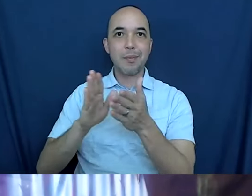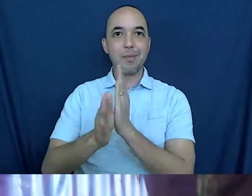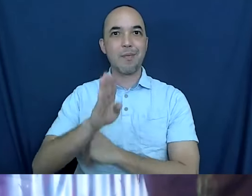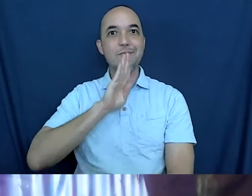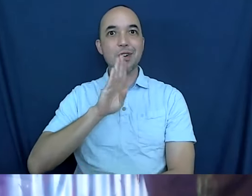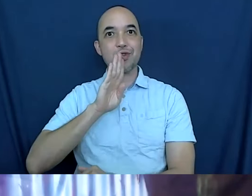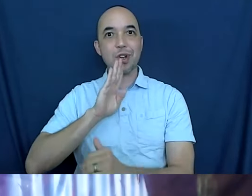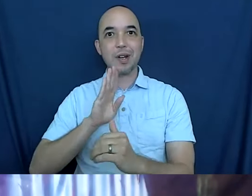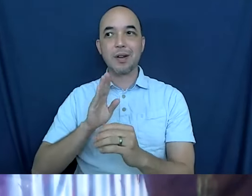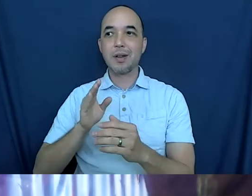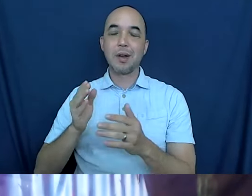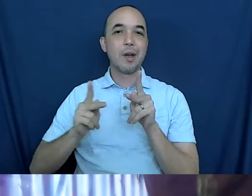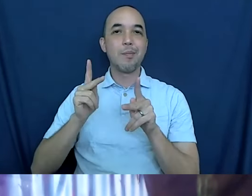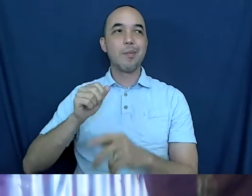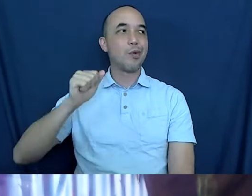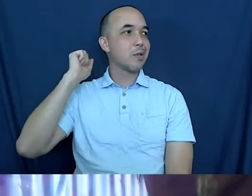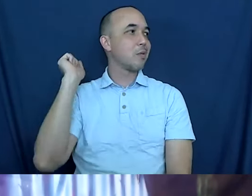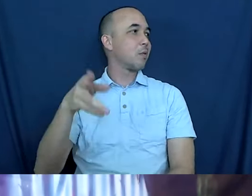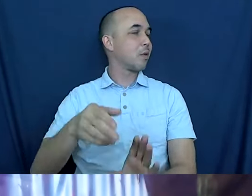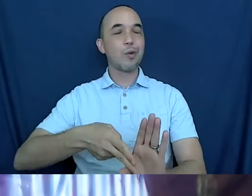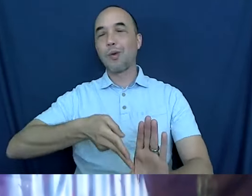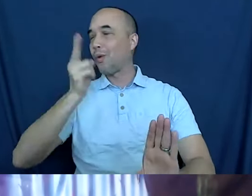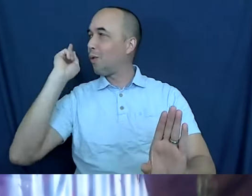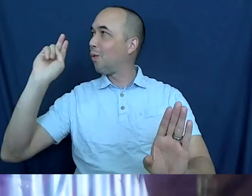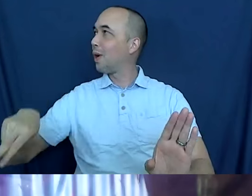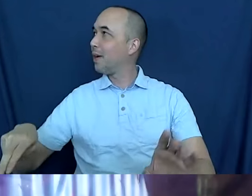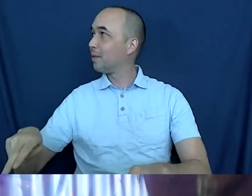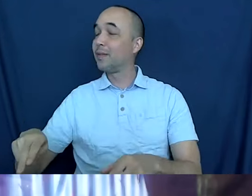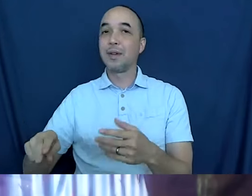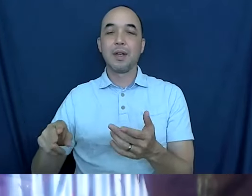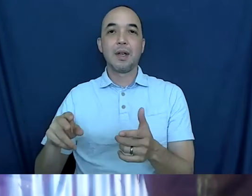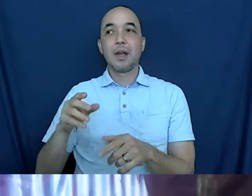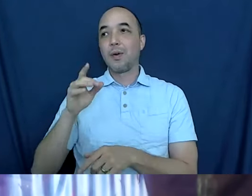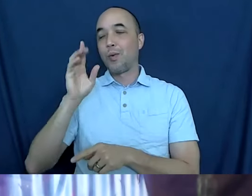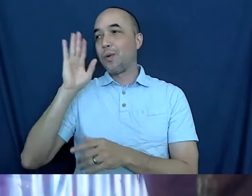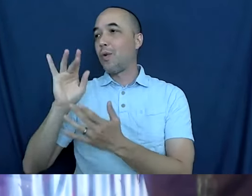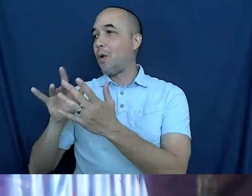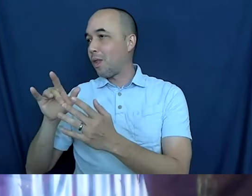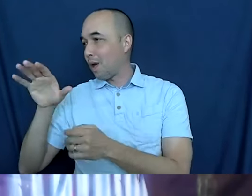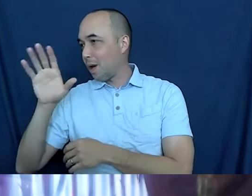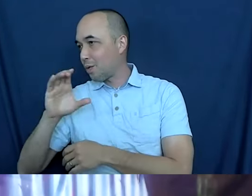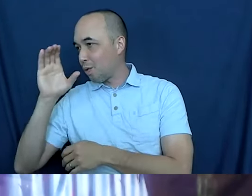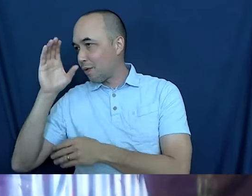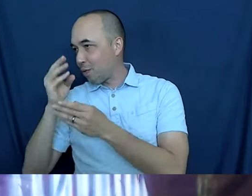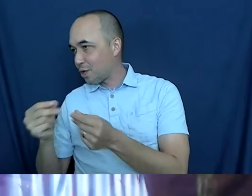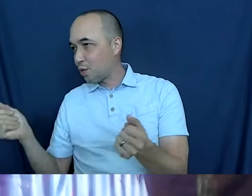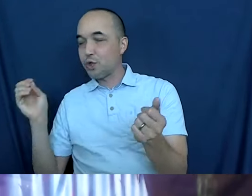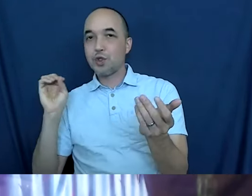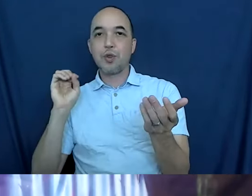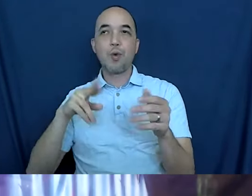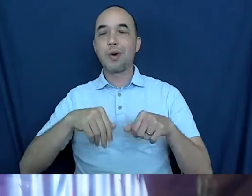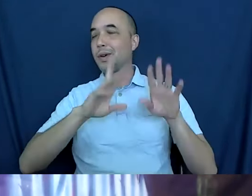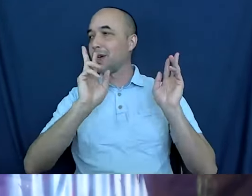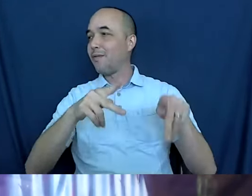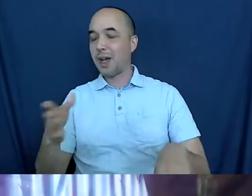just throw in the towel and walk away and then go either look on the internet for a solution, you know, or give up.